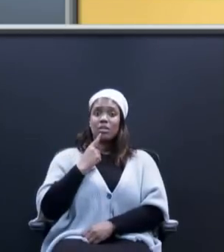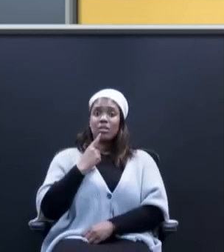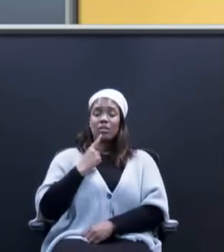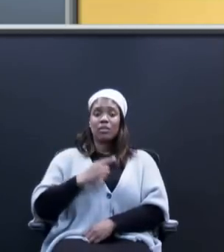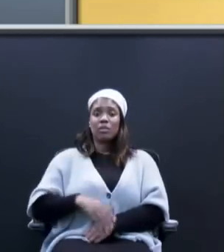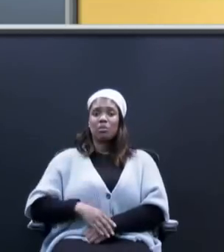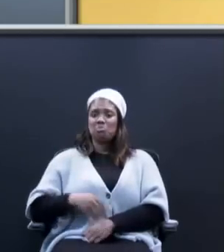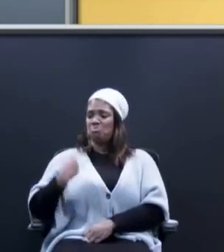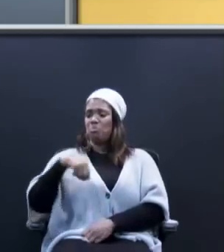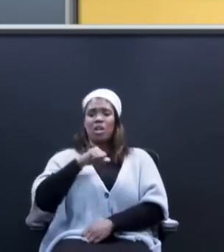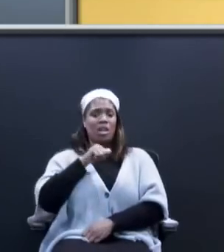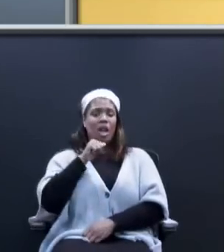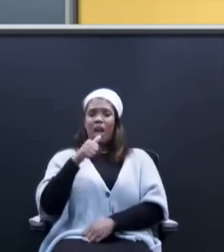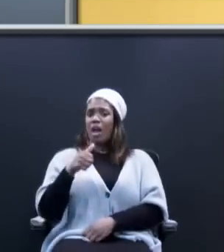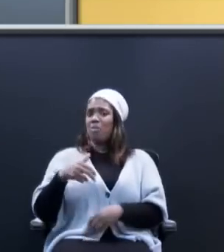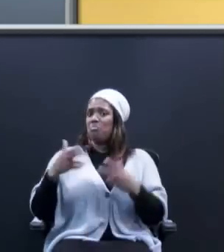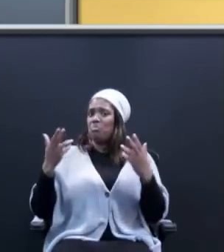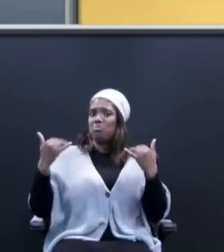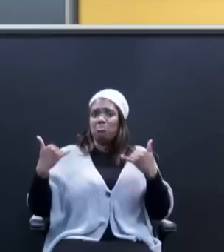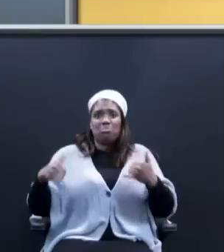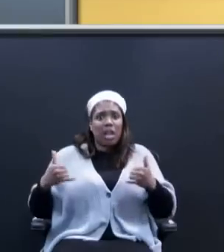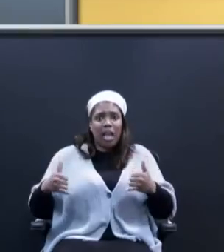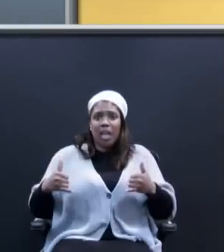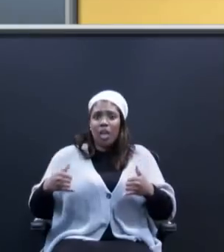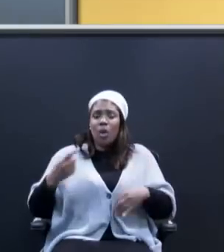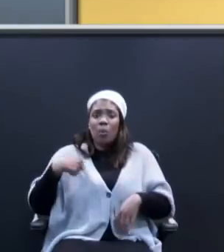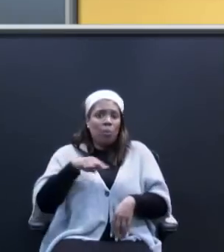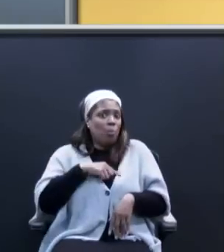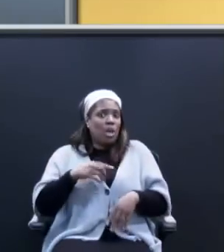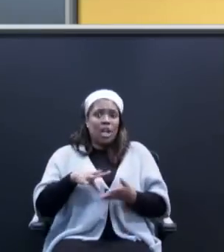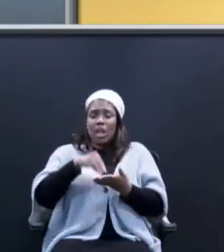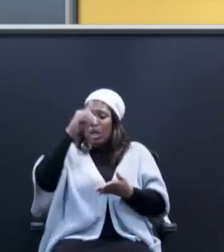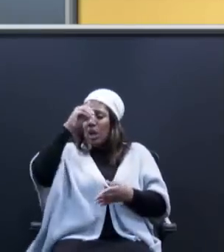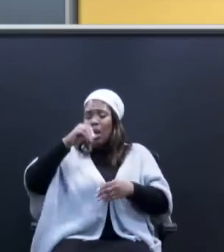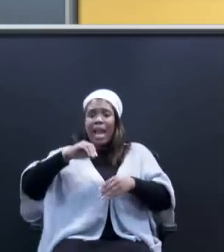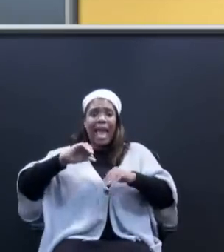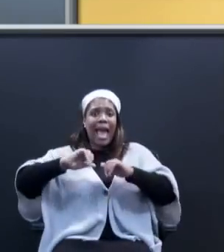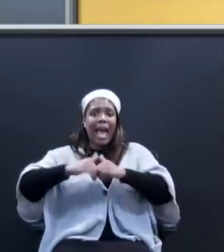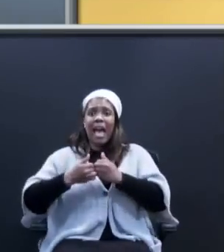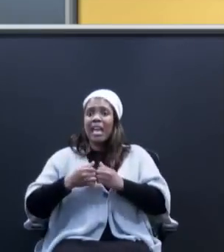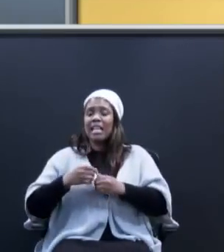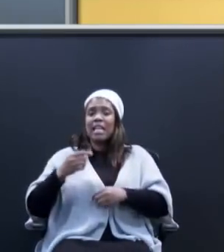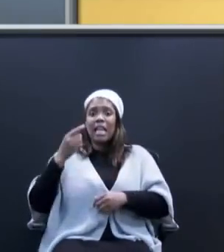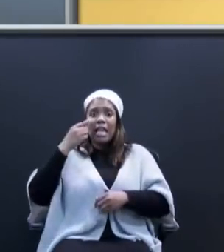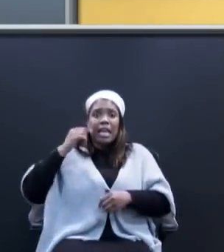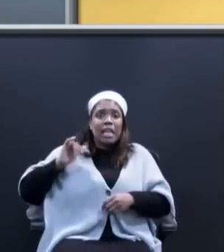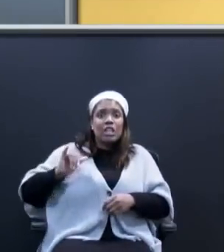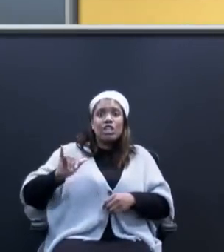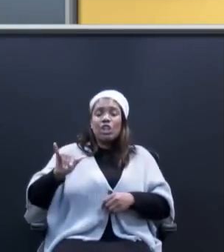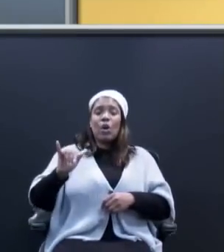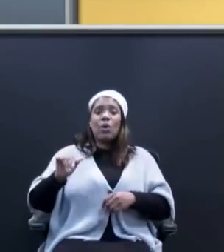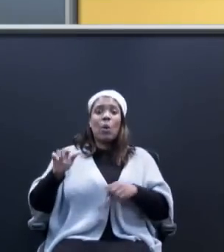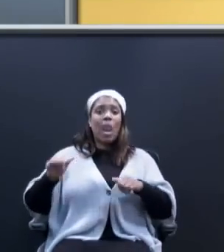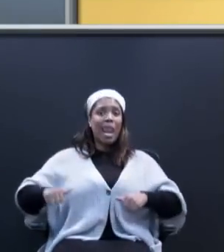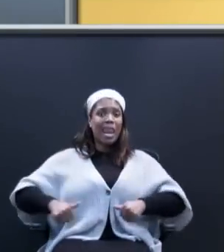We're not jiving here. We're dealing with what makes eternal life. That's very solemn, sisters and brothers.